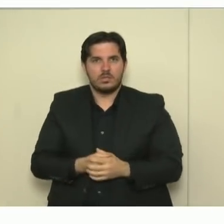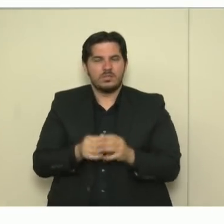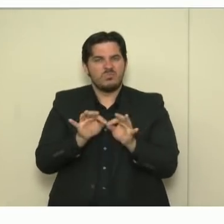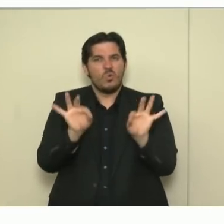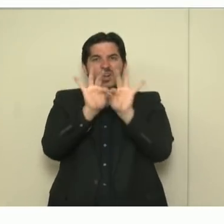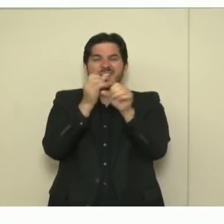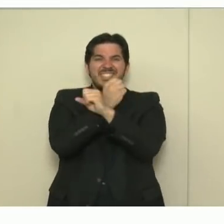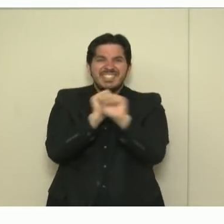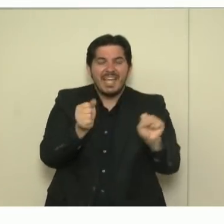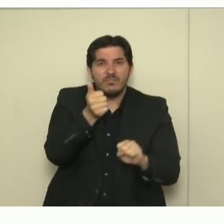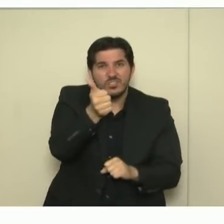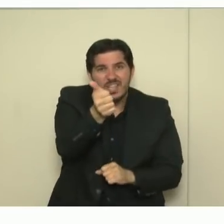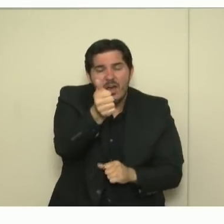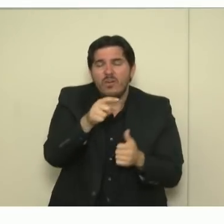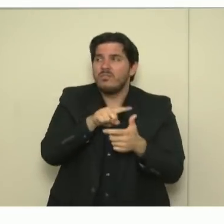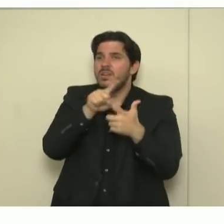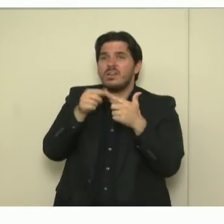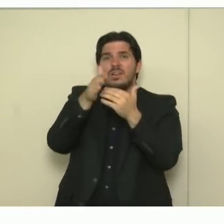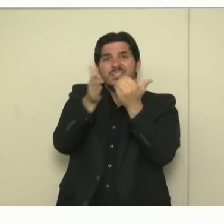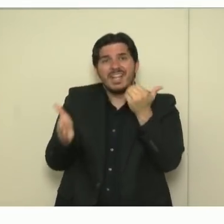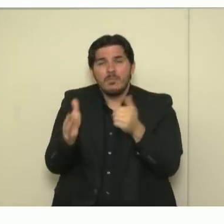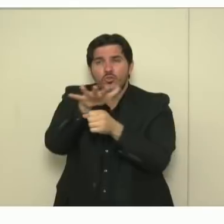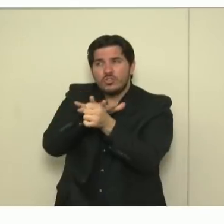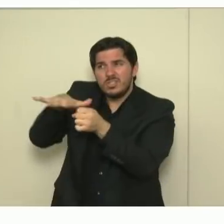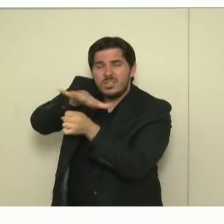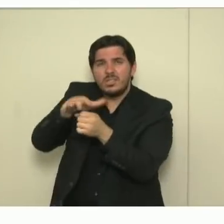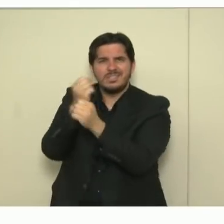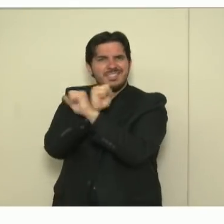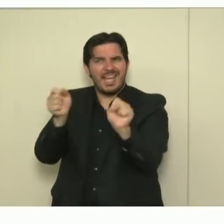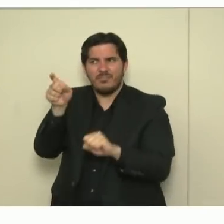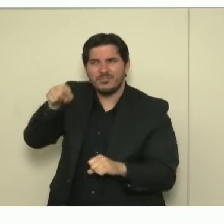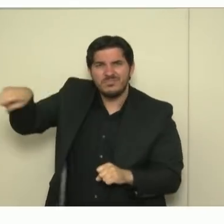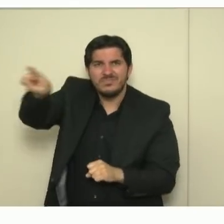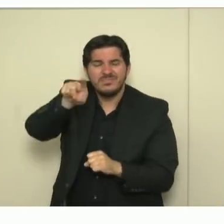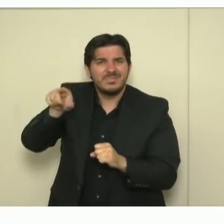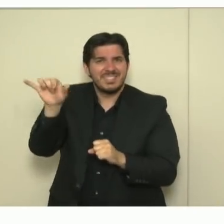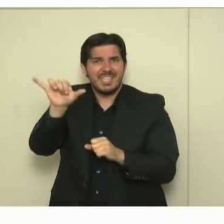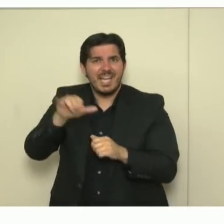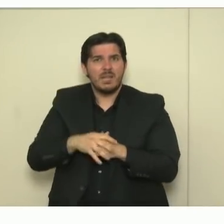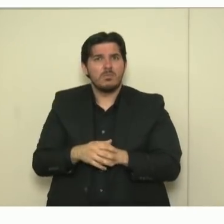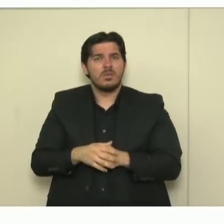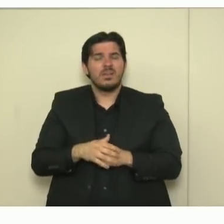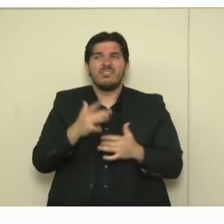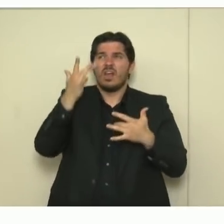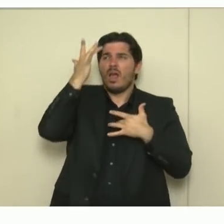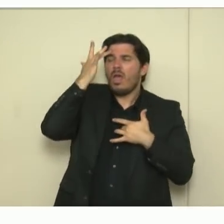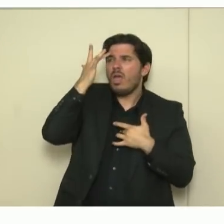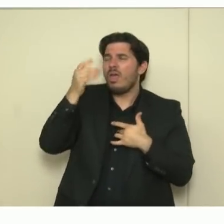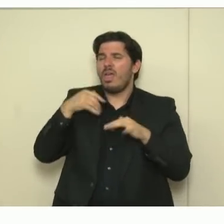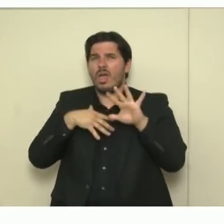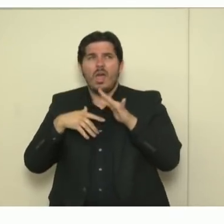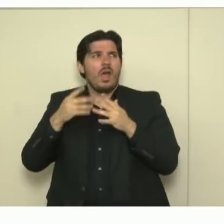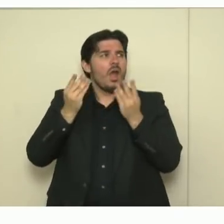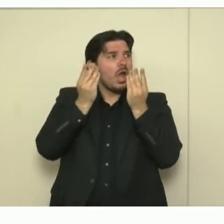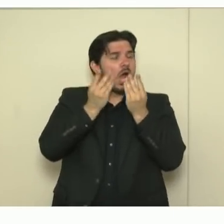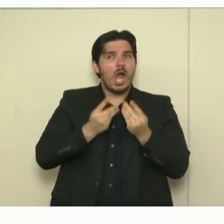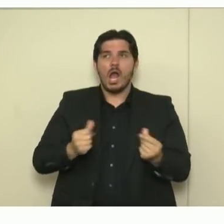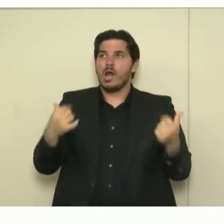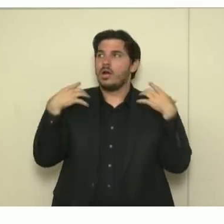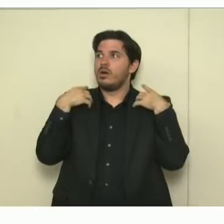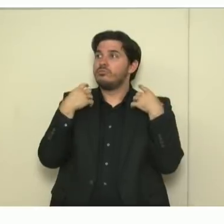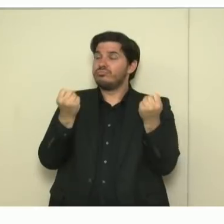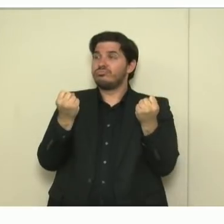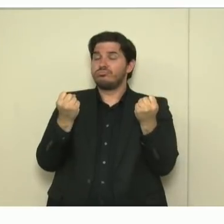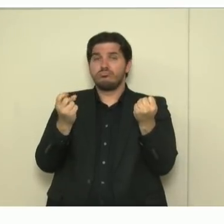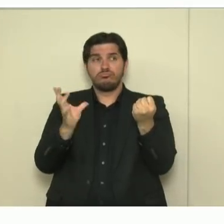neighbors safe, and only coming back when you feel that you are completely free of those symptoms and you don't